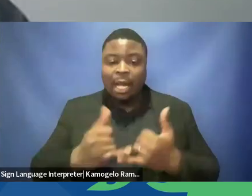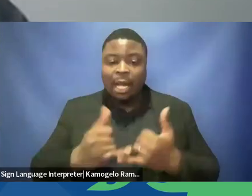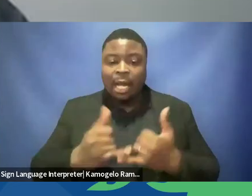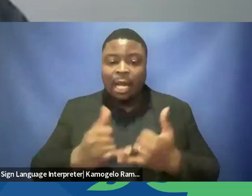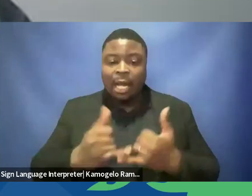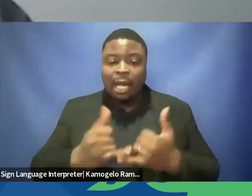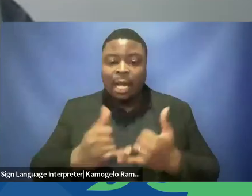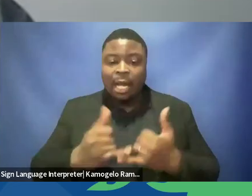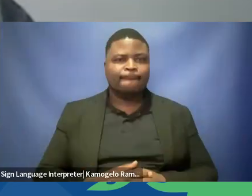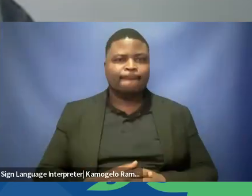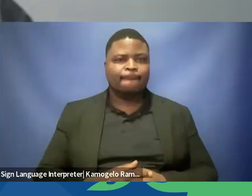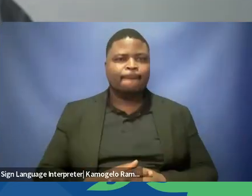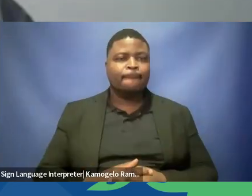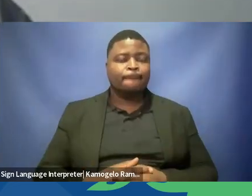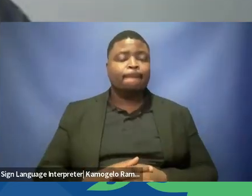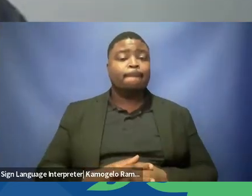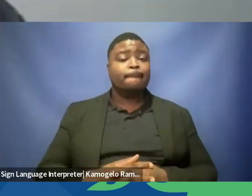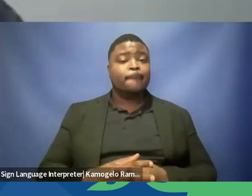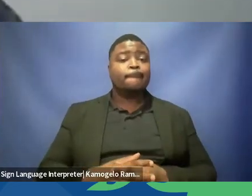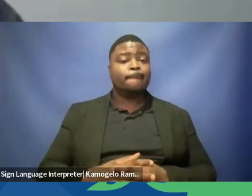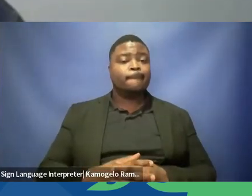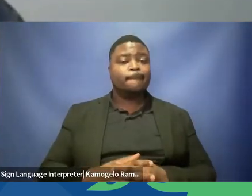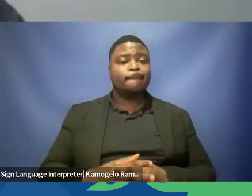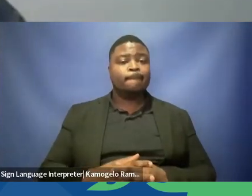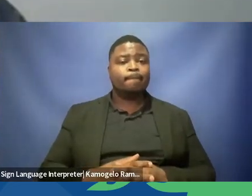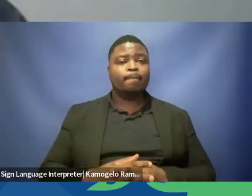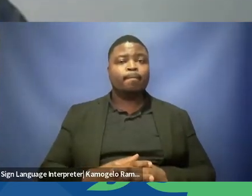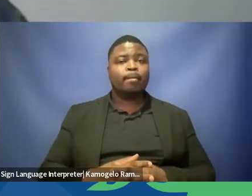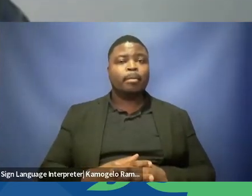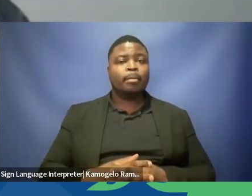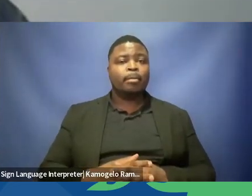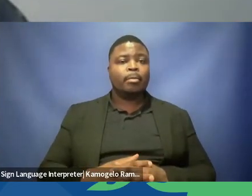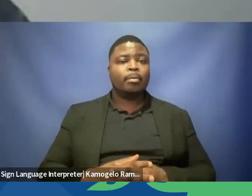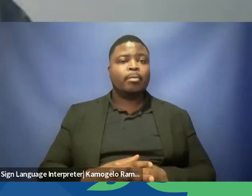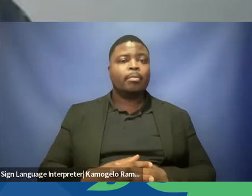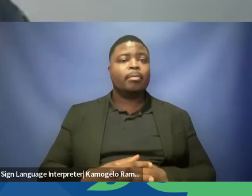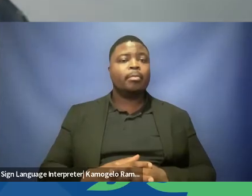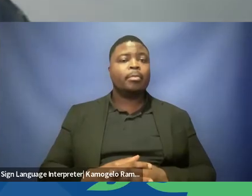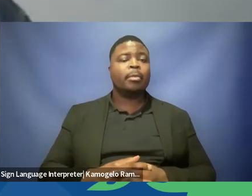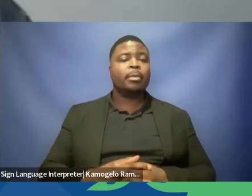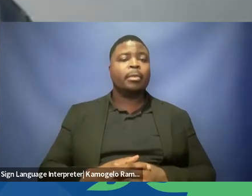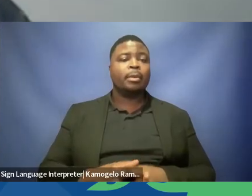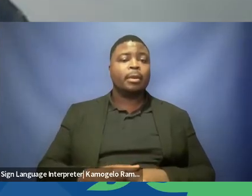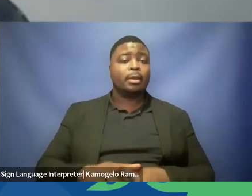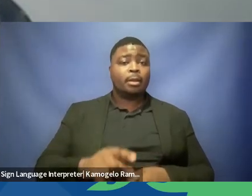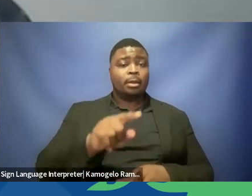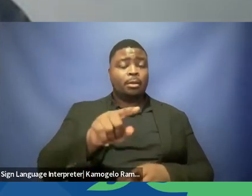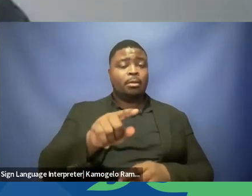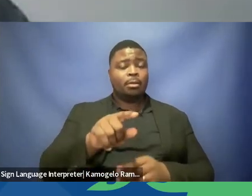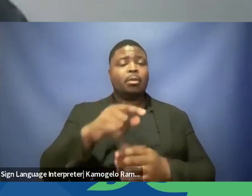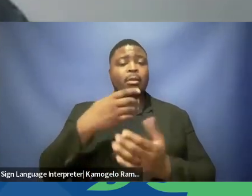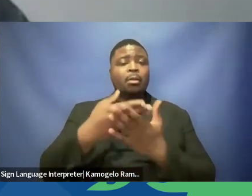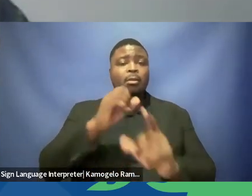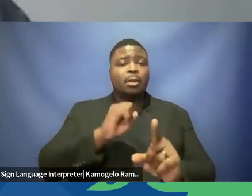harm reduction is that you would inform your patient is to rather mix it with some orange juice or something